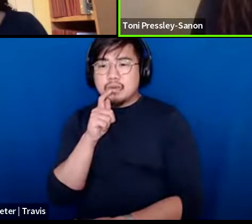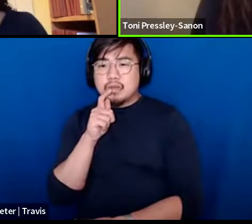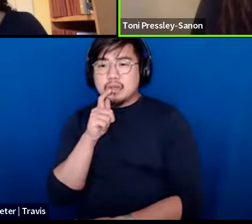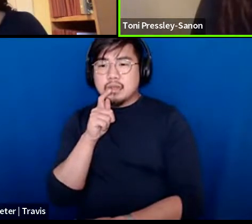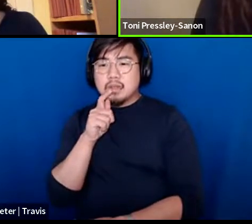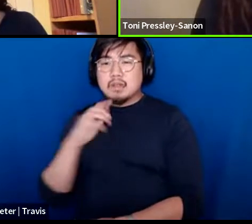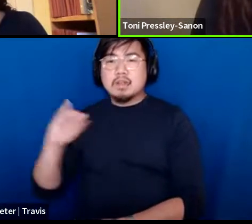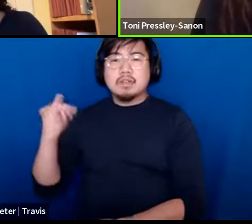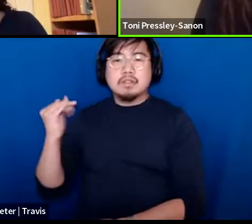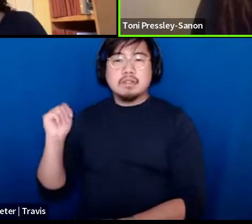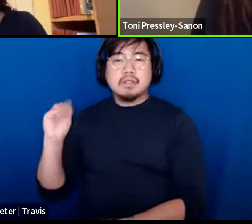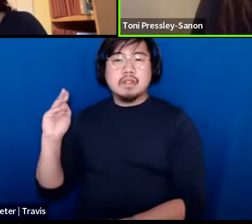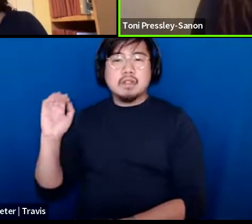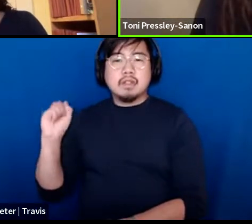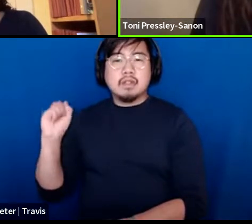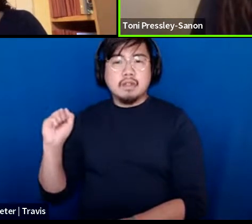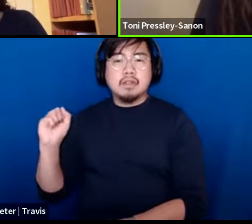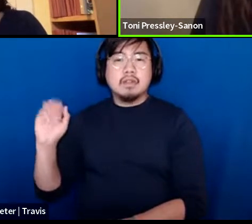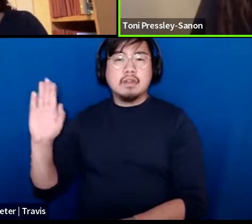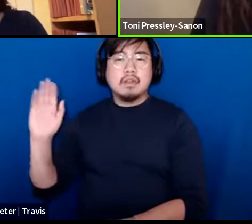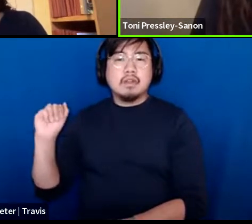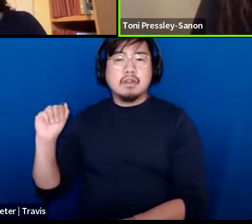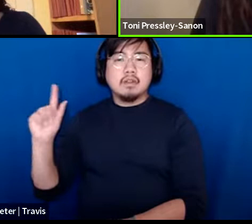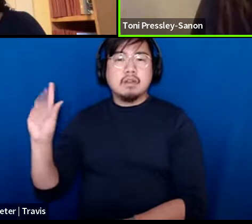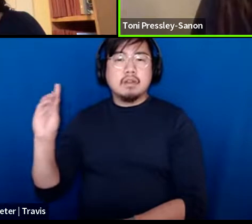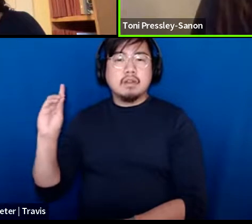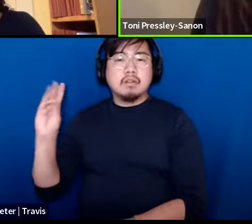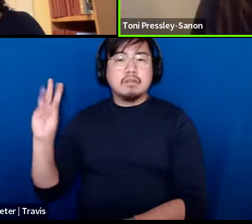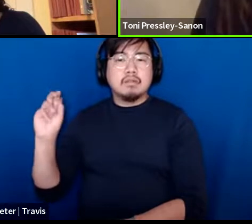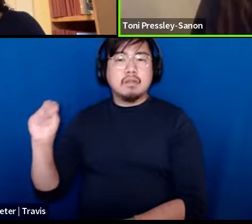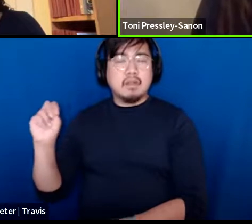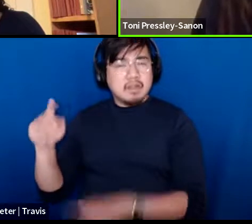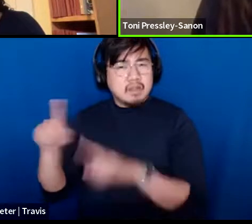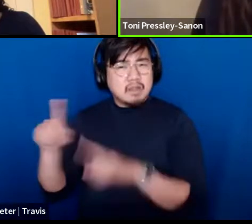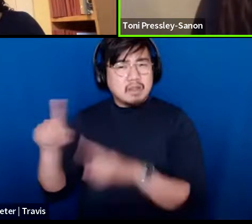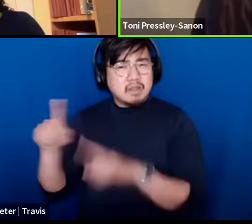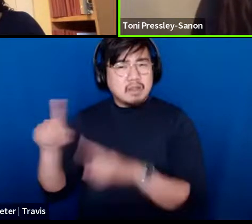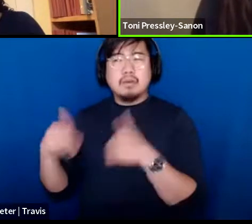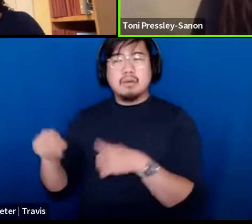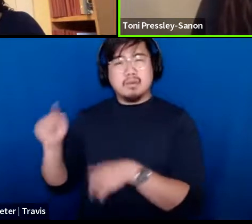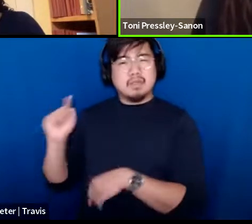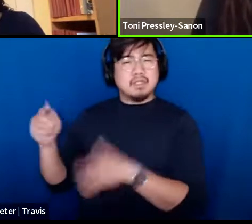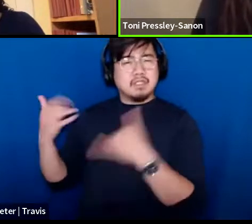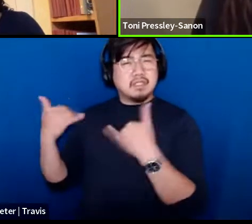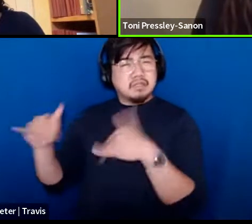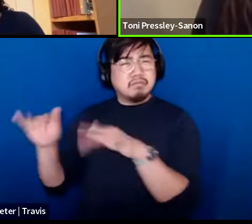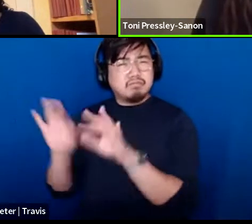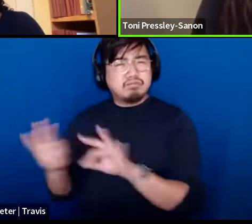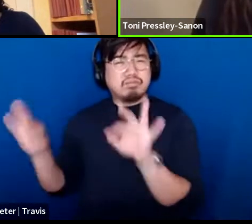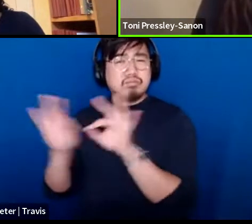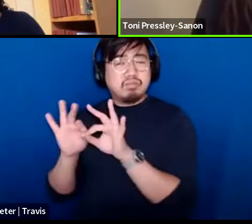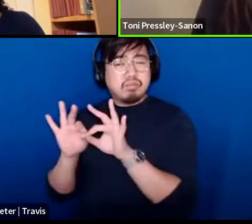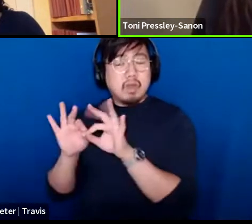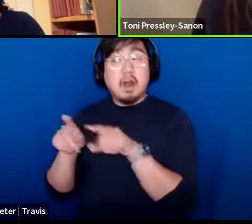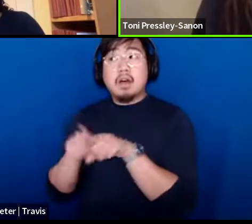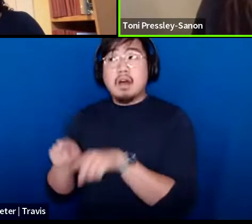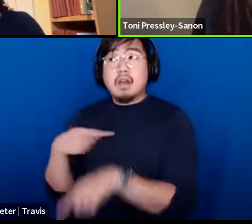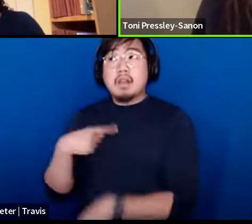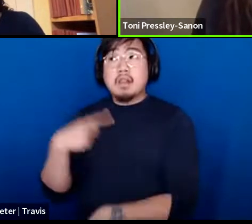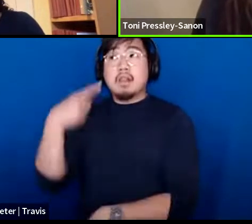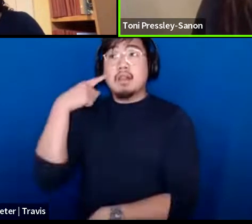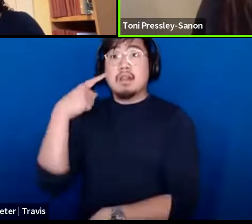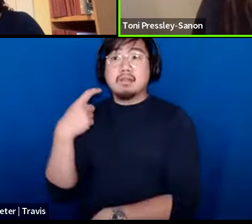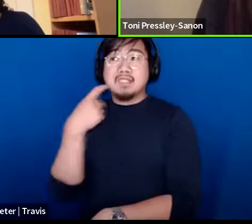James Baldwin is. And I think he's still so important. And I think that there has been a